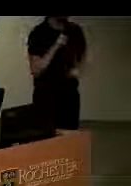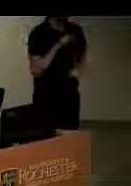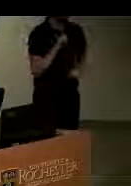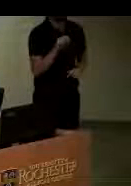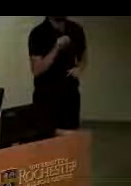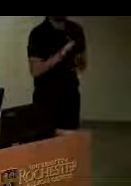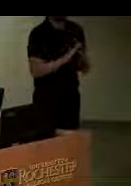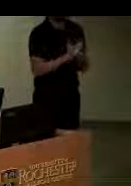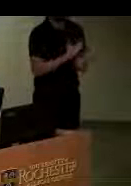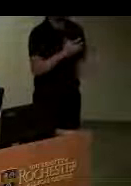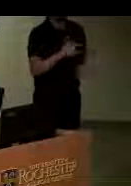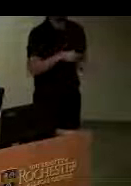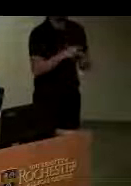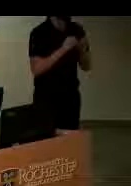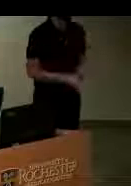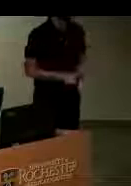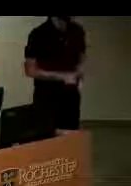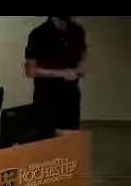became a cardiologist.